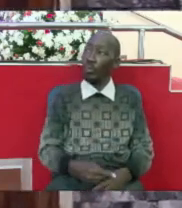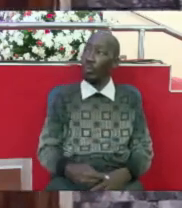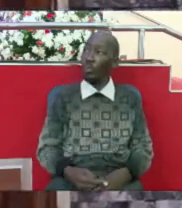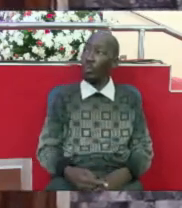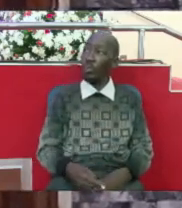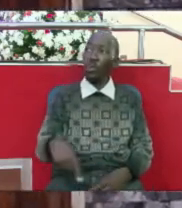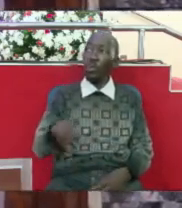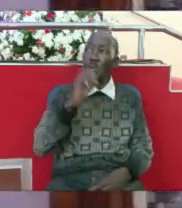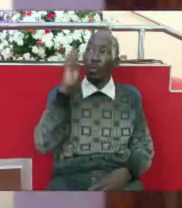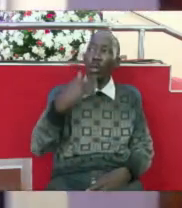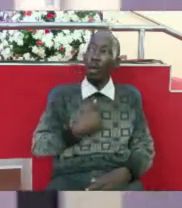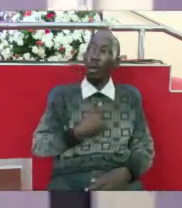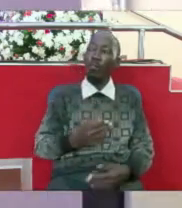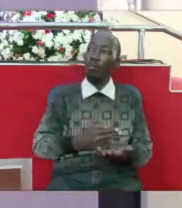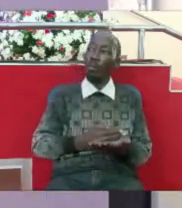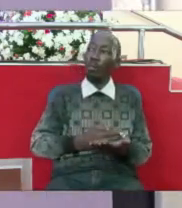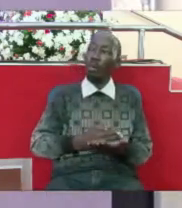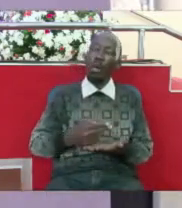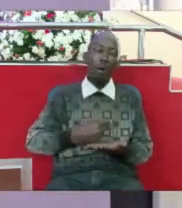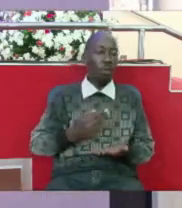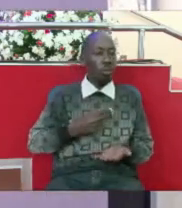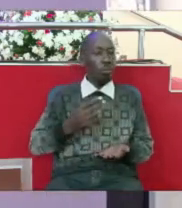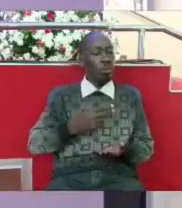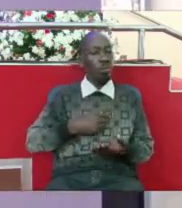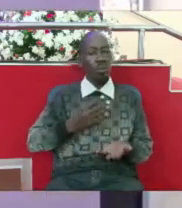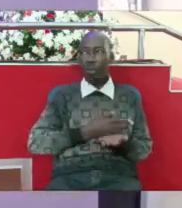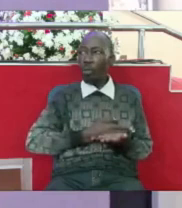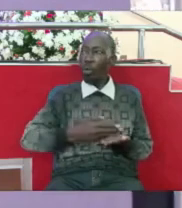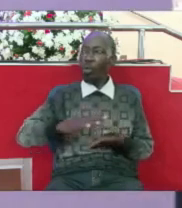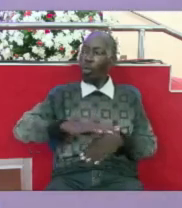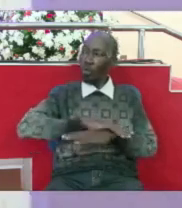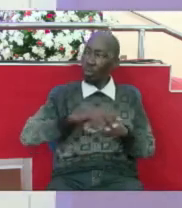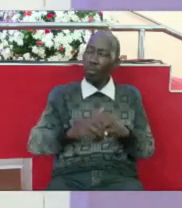We would have wholeness. Tutakuwa na ukamilifu.